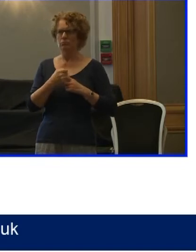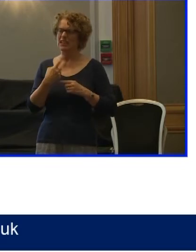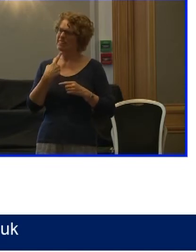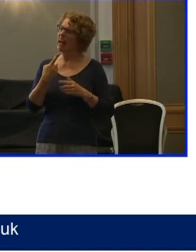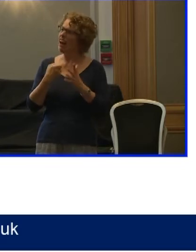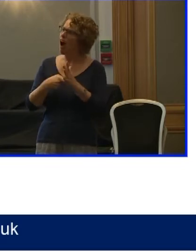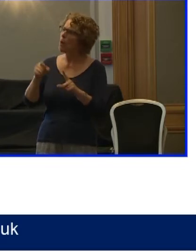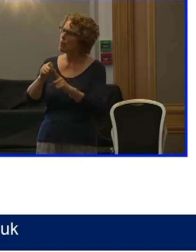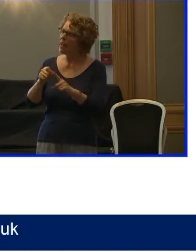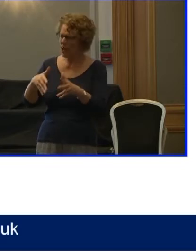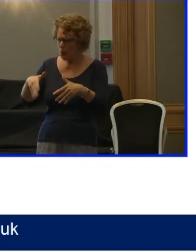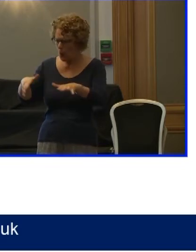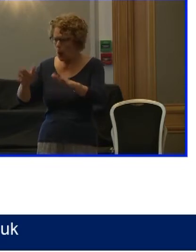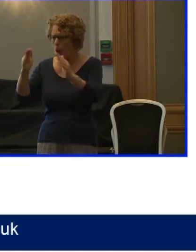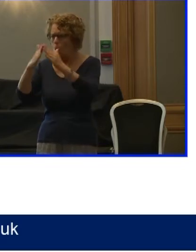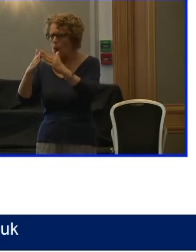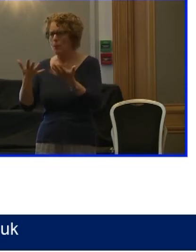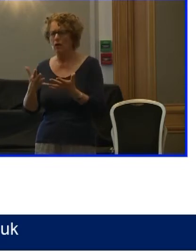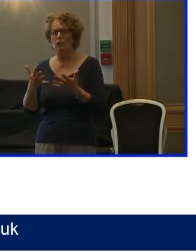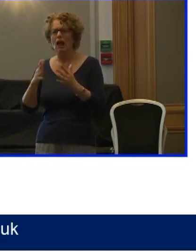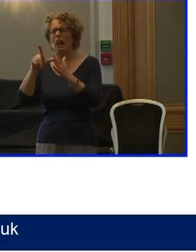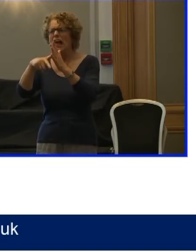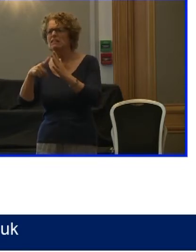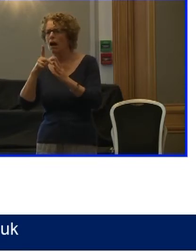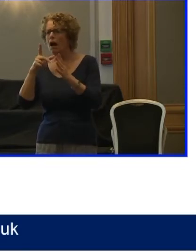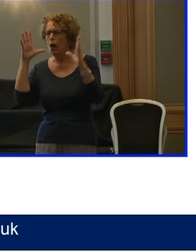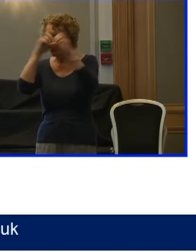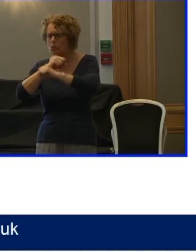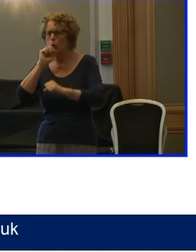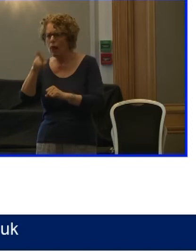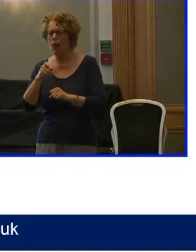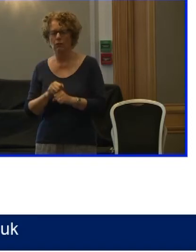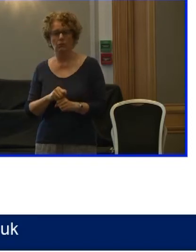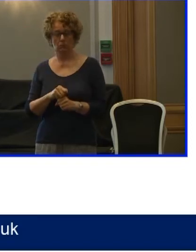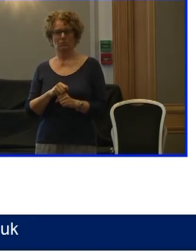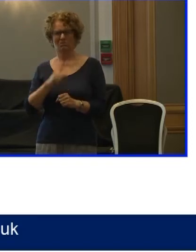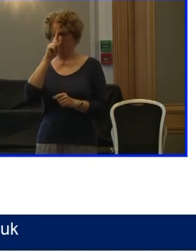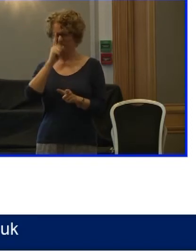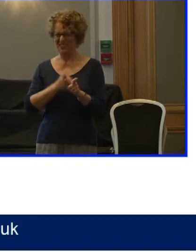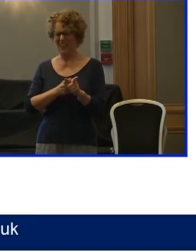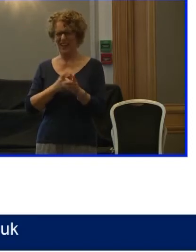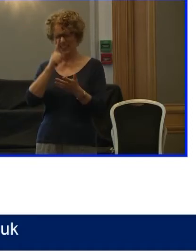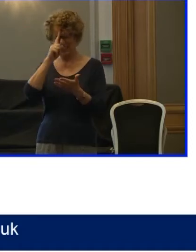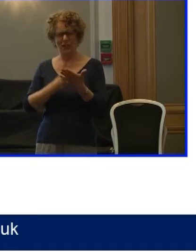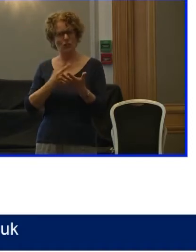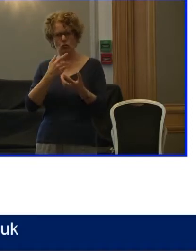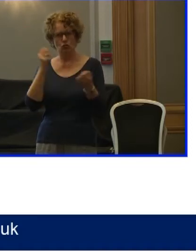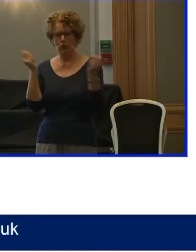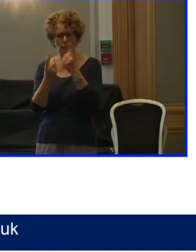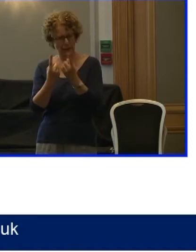RP, go home, and at some point you're not going to be able to see anymore, that she decided to change it, and that was 46 years ago.